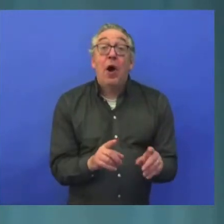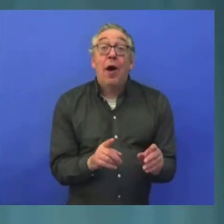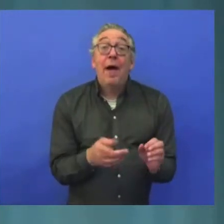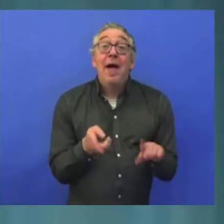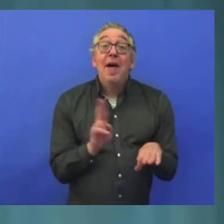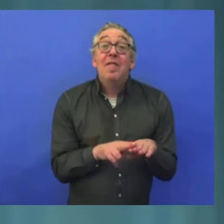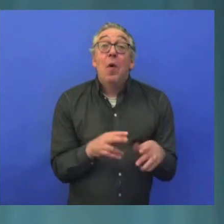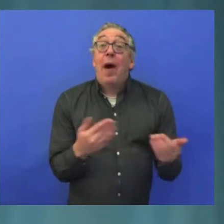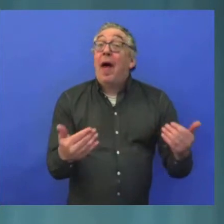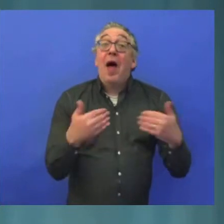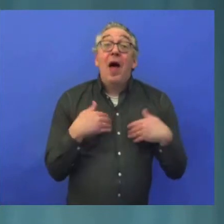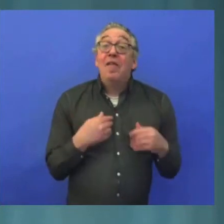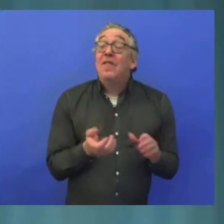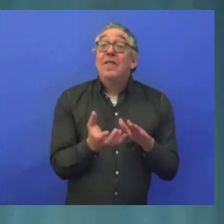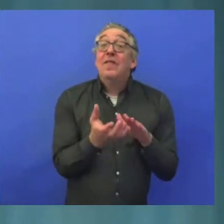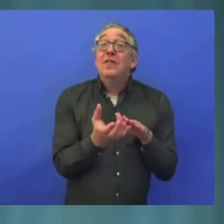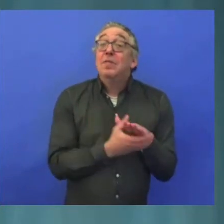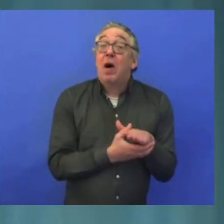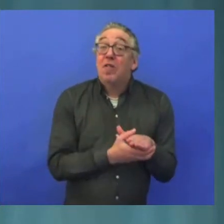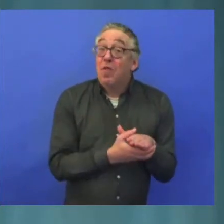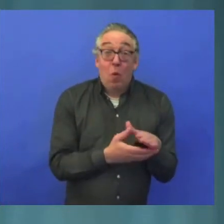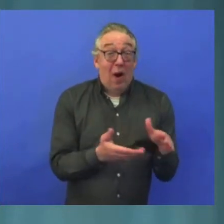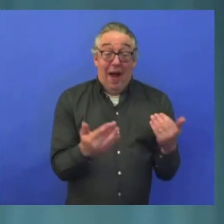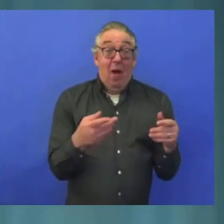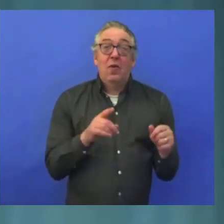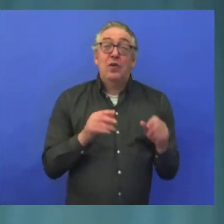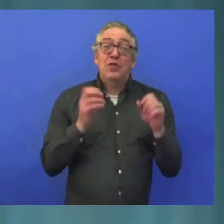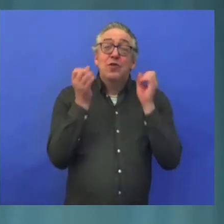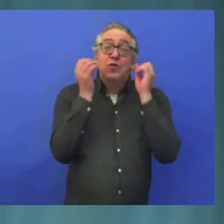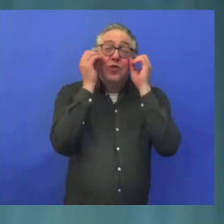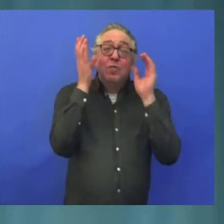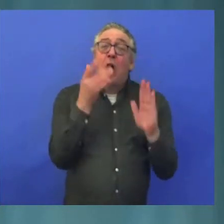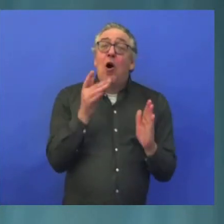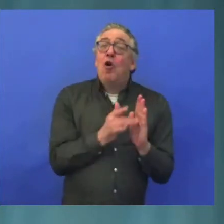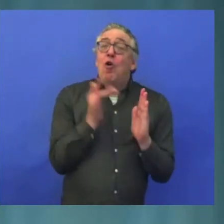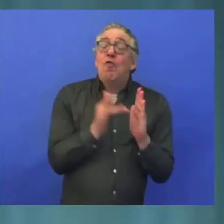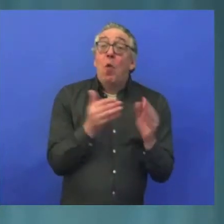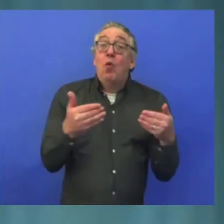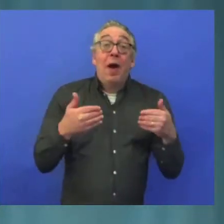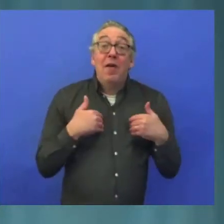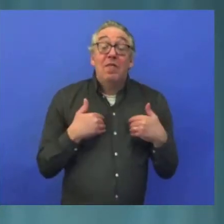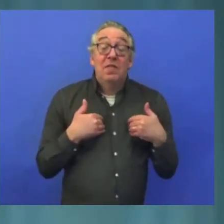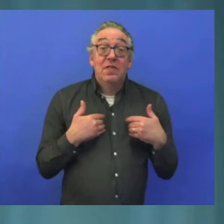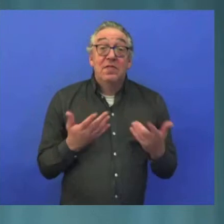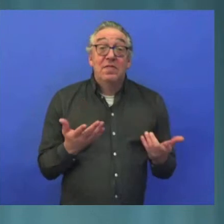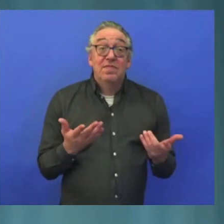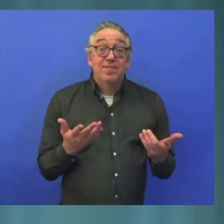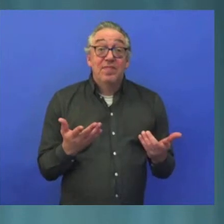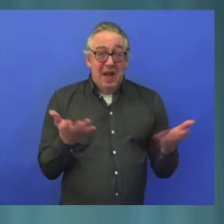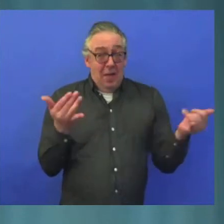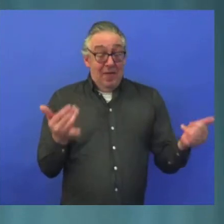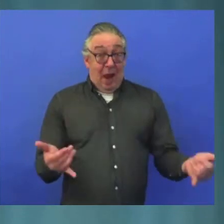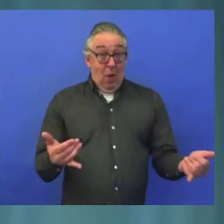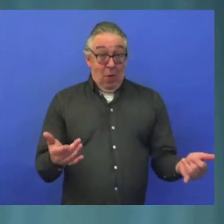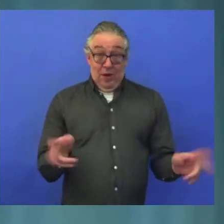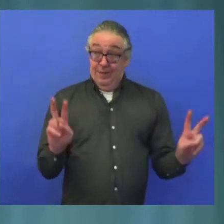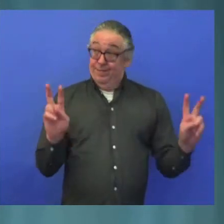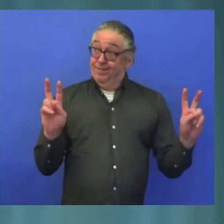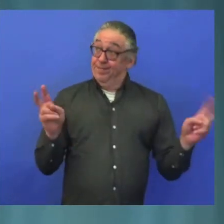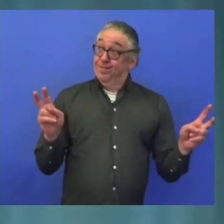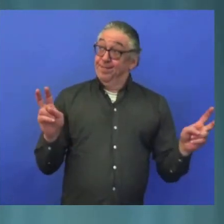office at the moment in our back, for example. And this shows where the journey